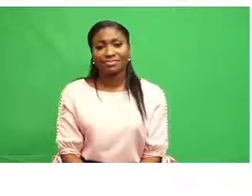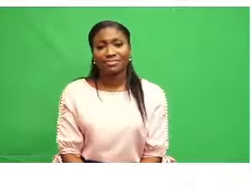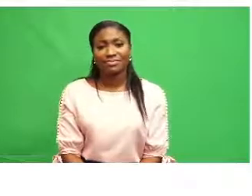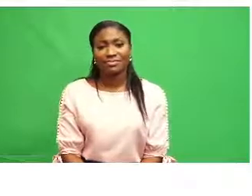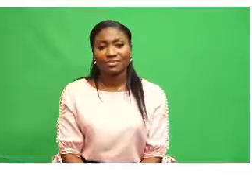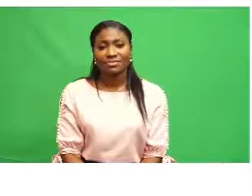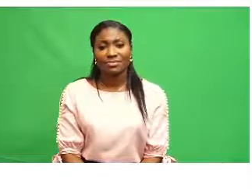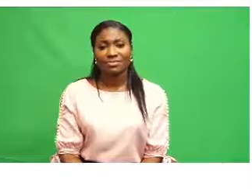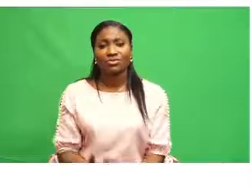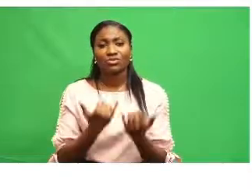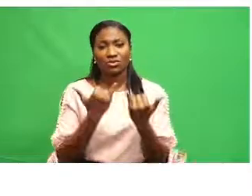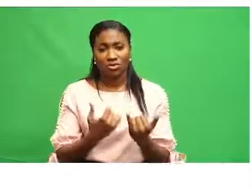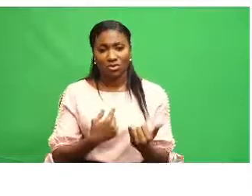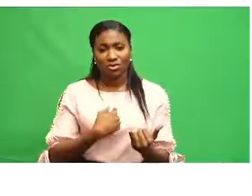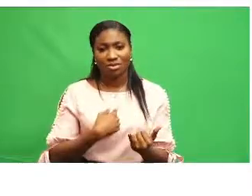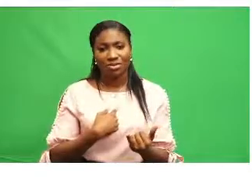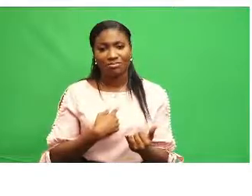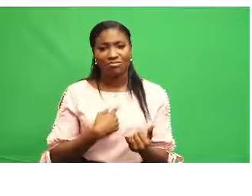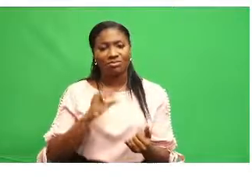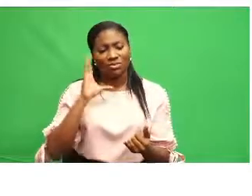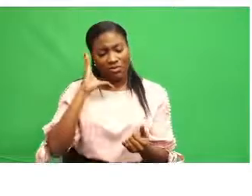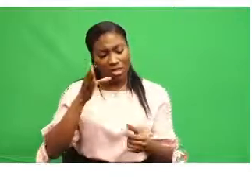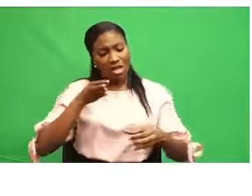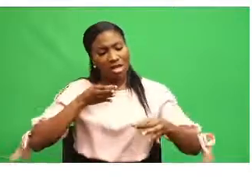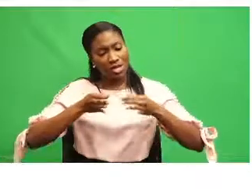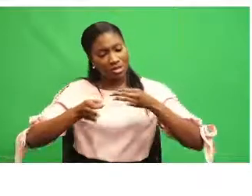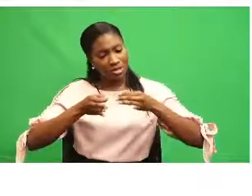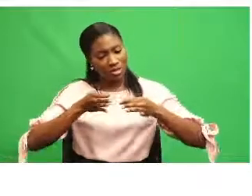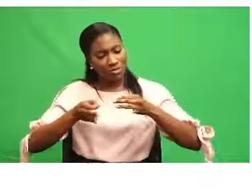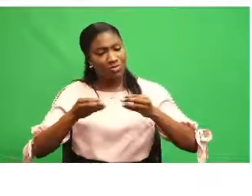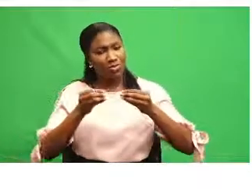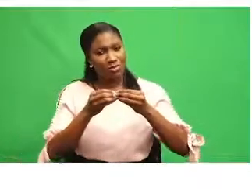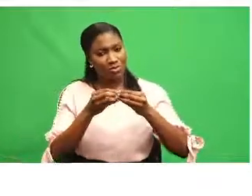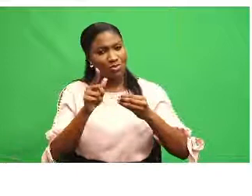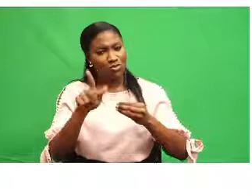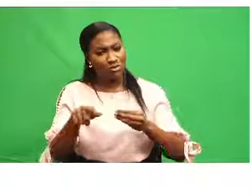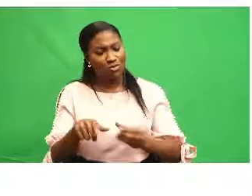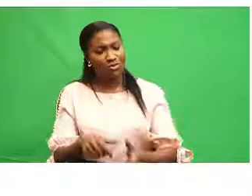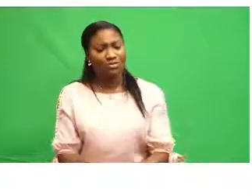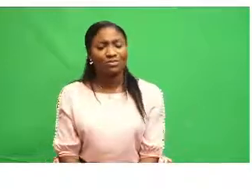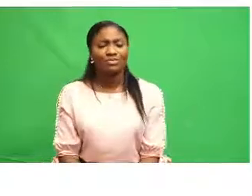I will expound on that as I go along.